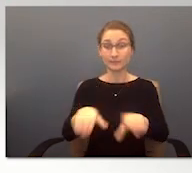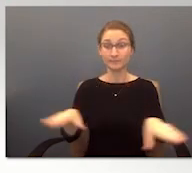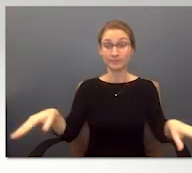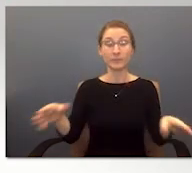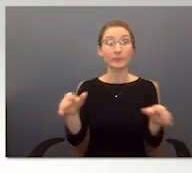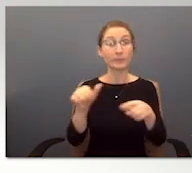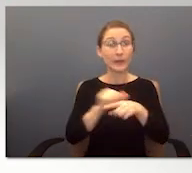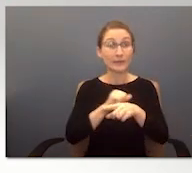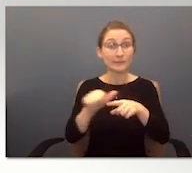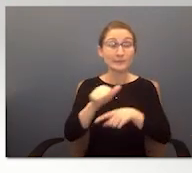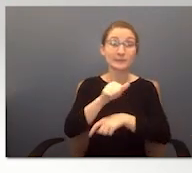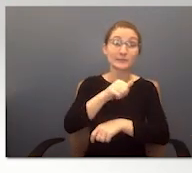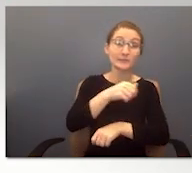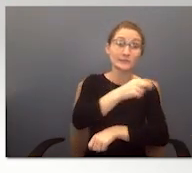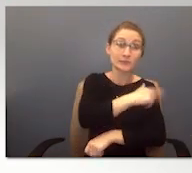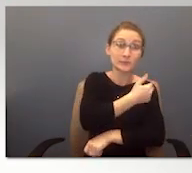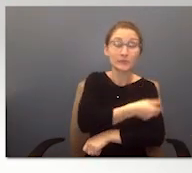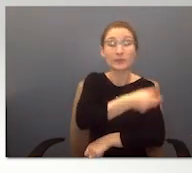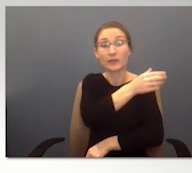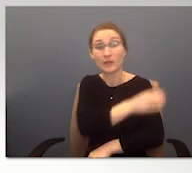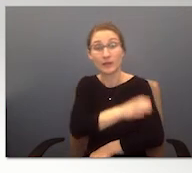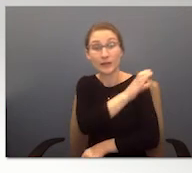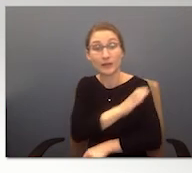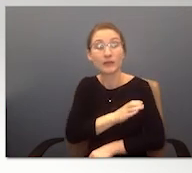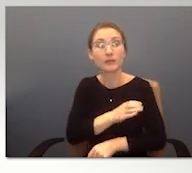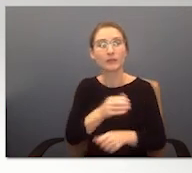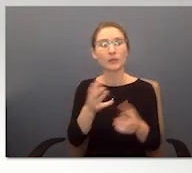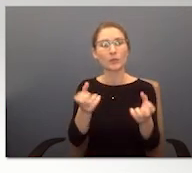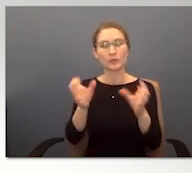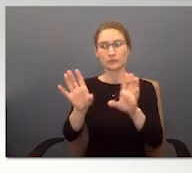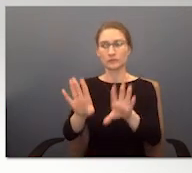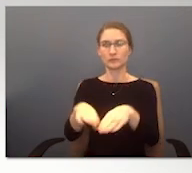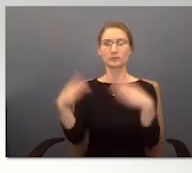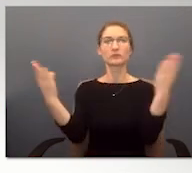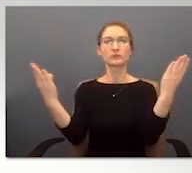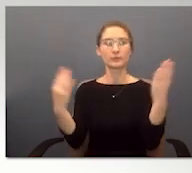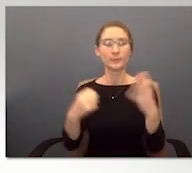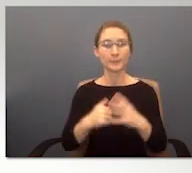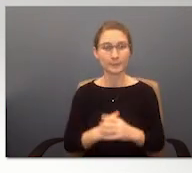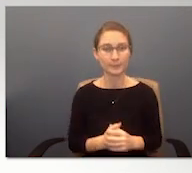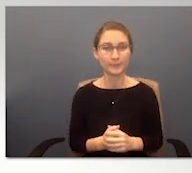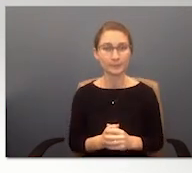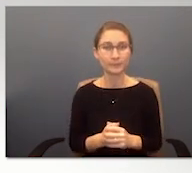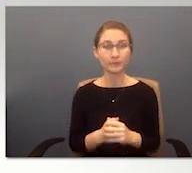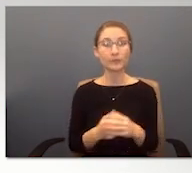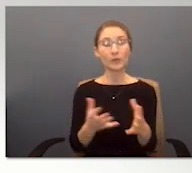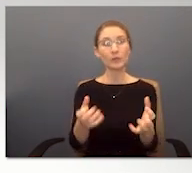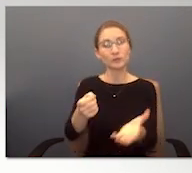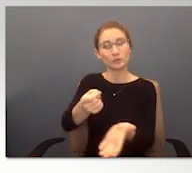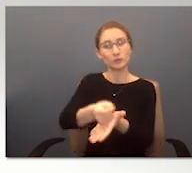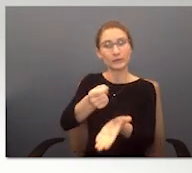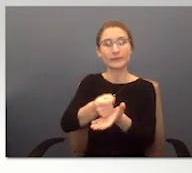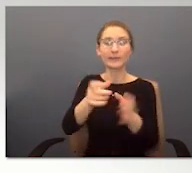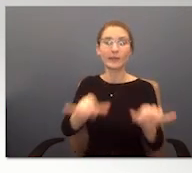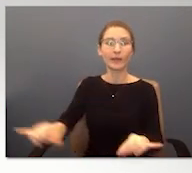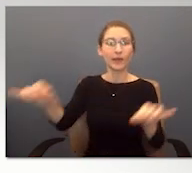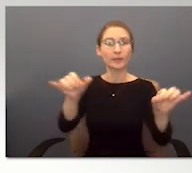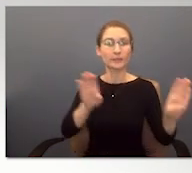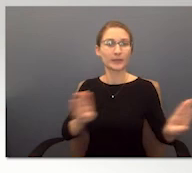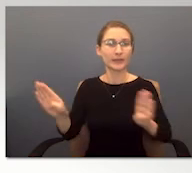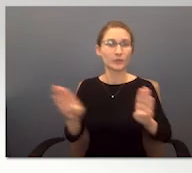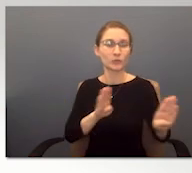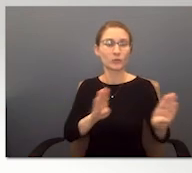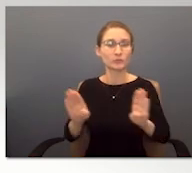into patient-centered medical homes, like we talked about, building the capacity of primary care providers to treat common behavioral